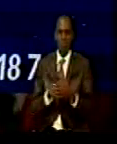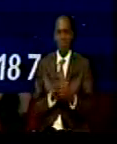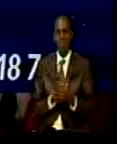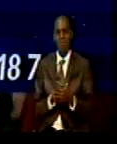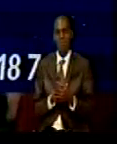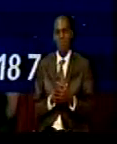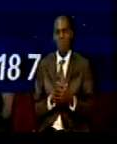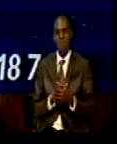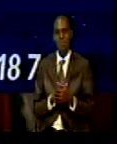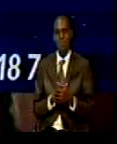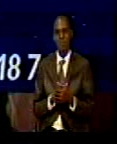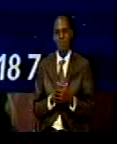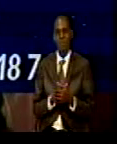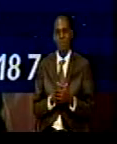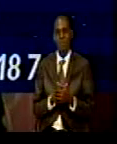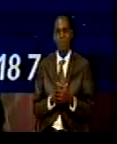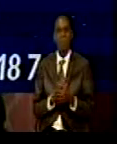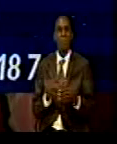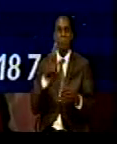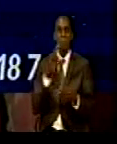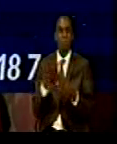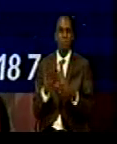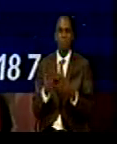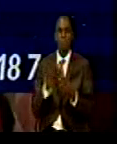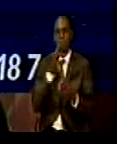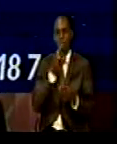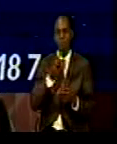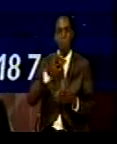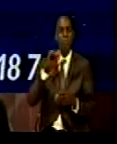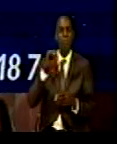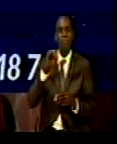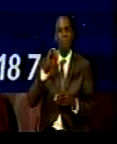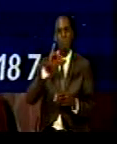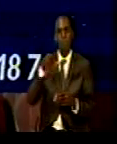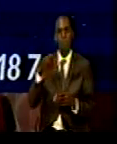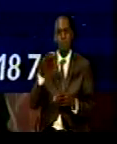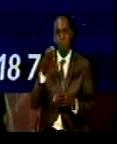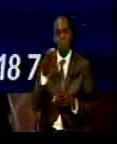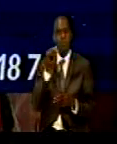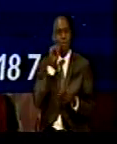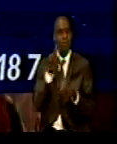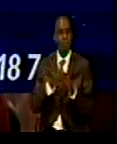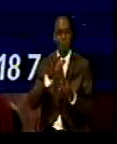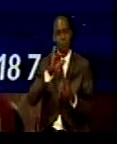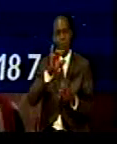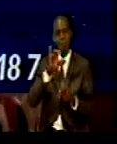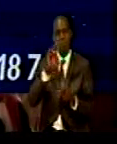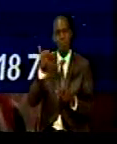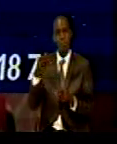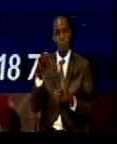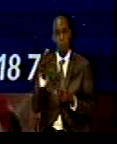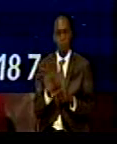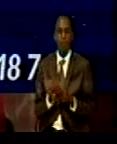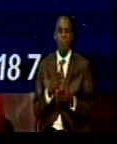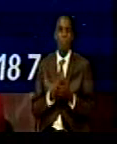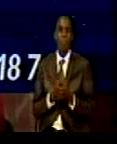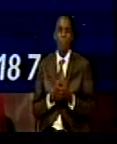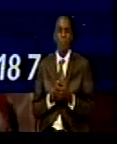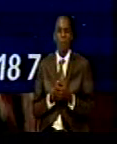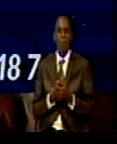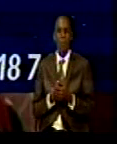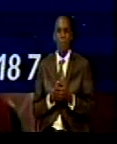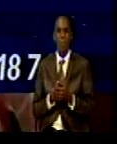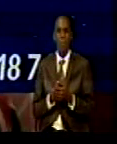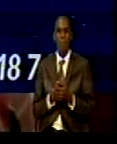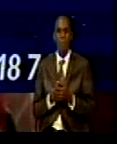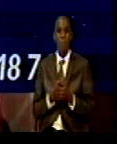My name is Christiana John, and by the grace of God, I'm born again. I come from Newtown District, Badagry, Lagos.